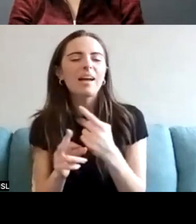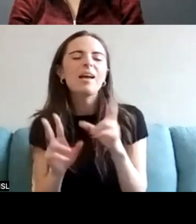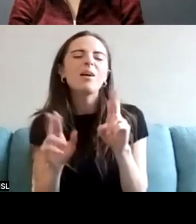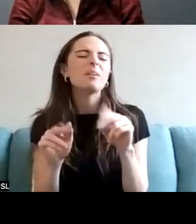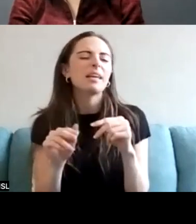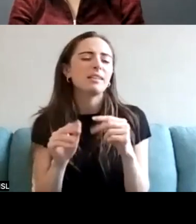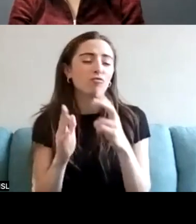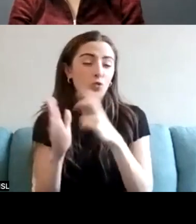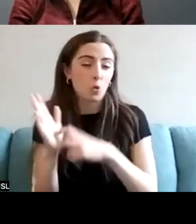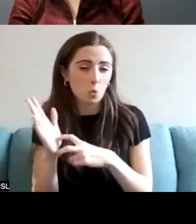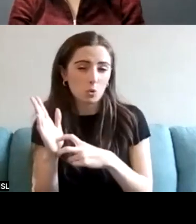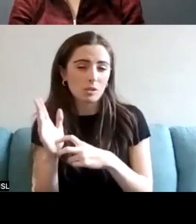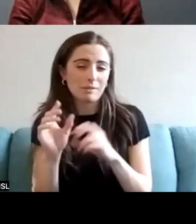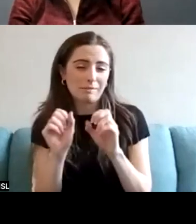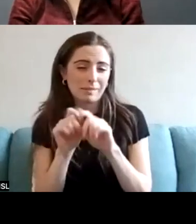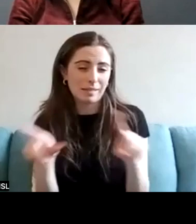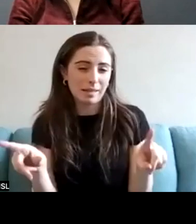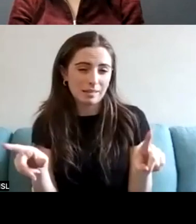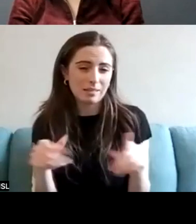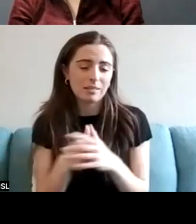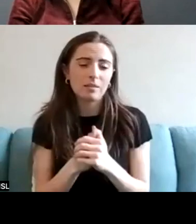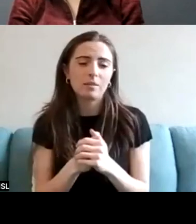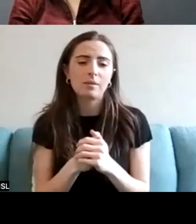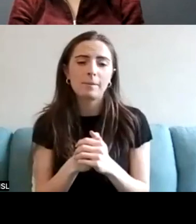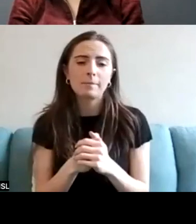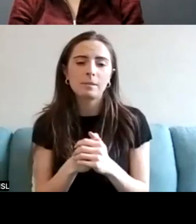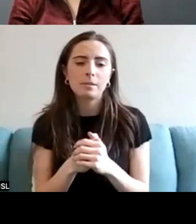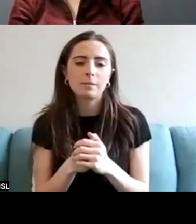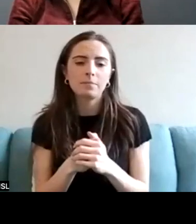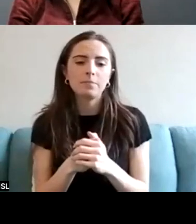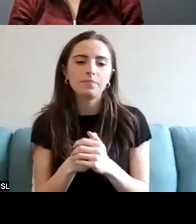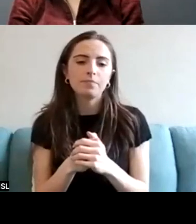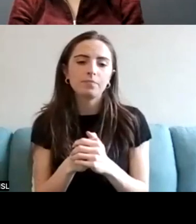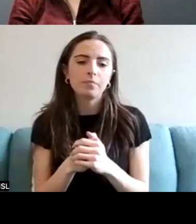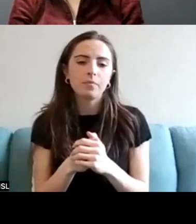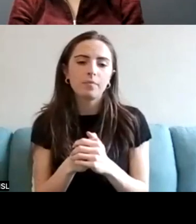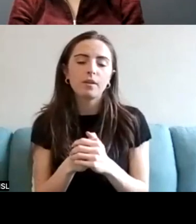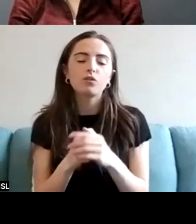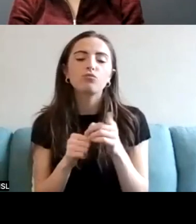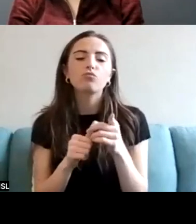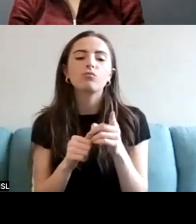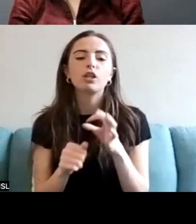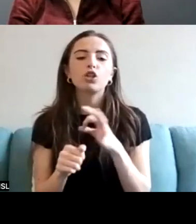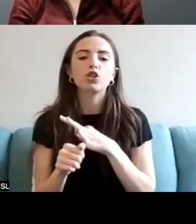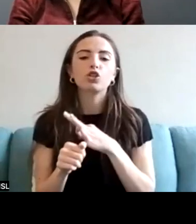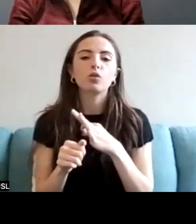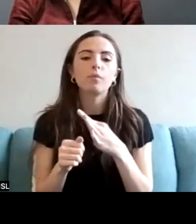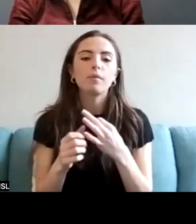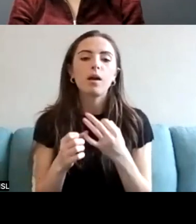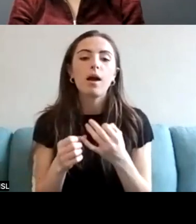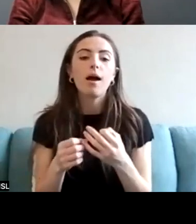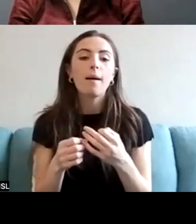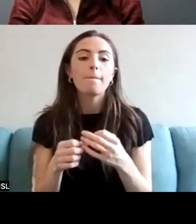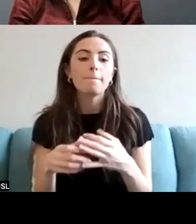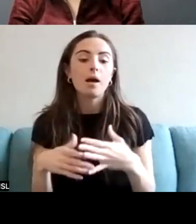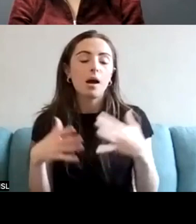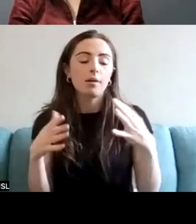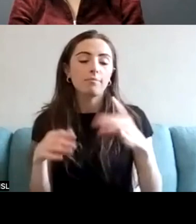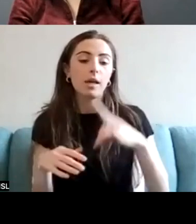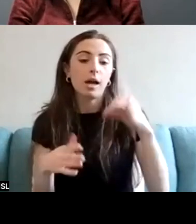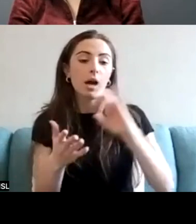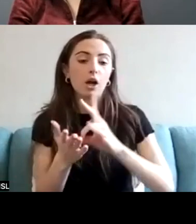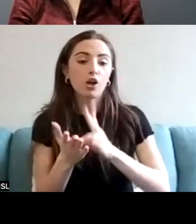want. And there's a good, a really strong, high quality free option on the Windows side as well,